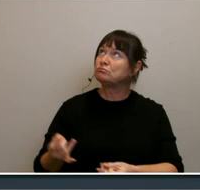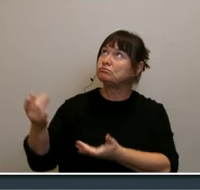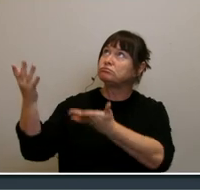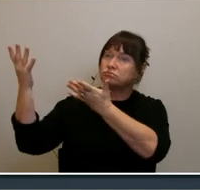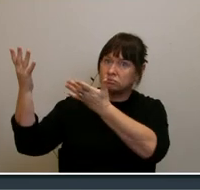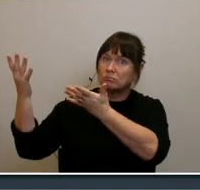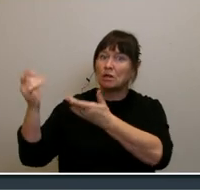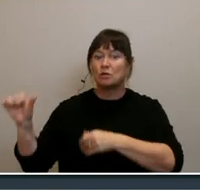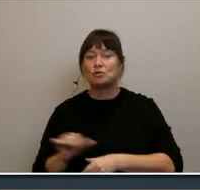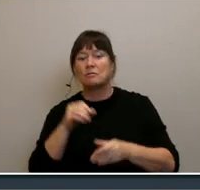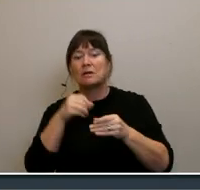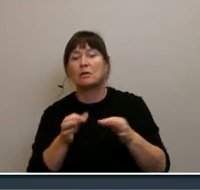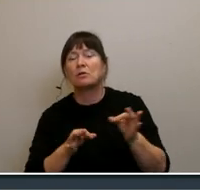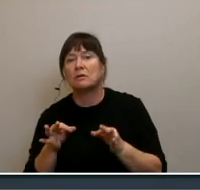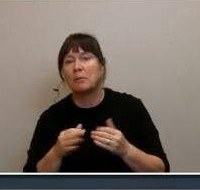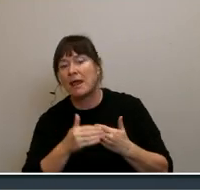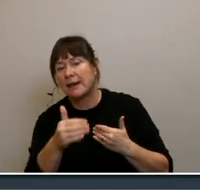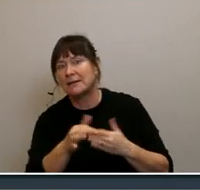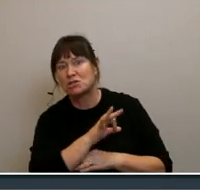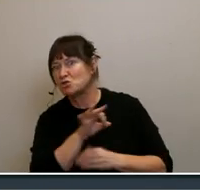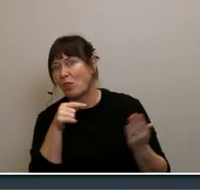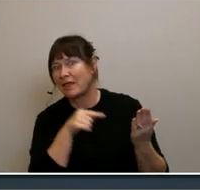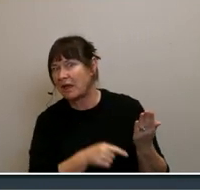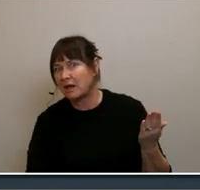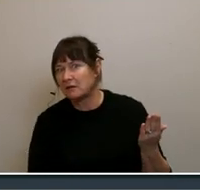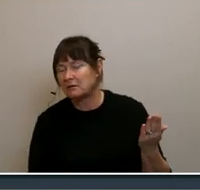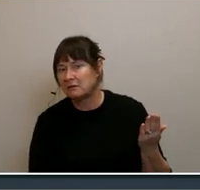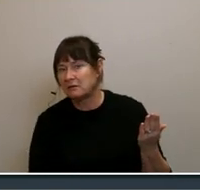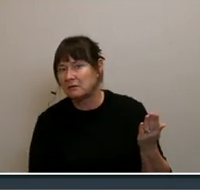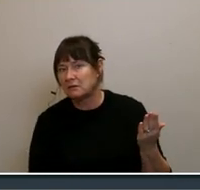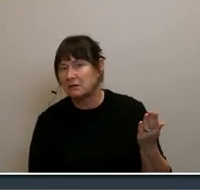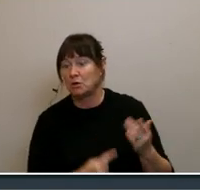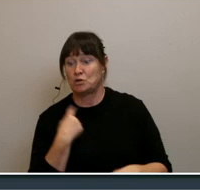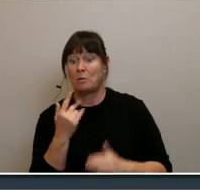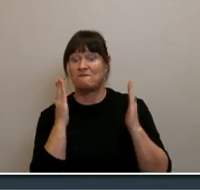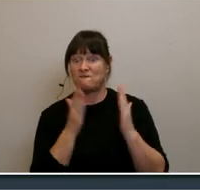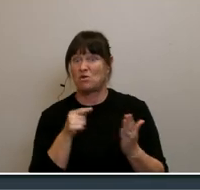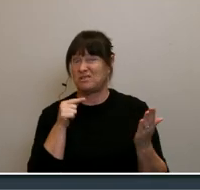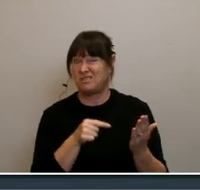the next 10 years, and it isn't. It's not really there. So that's what we've focused on.